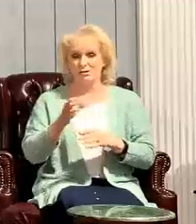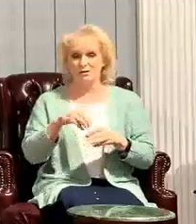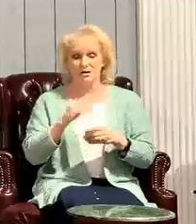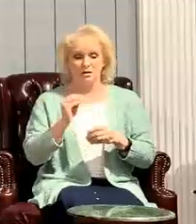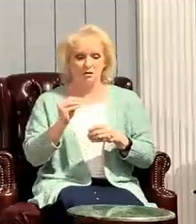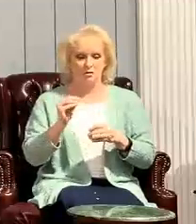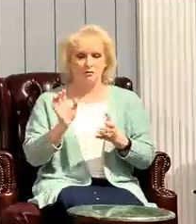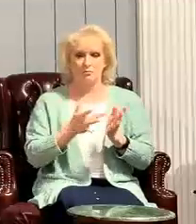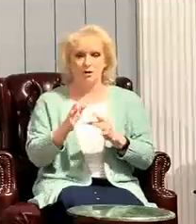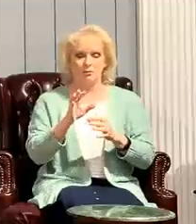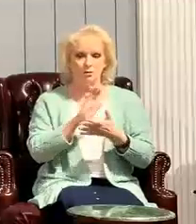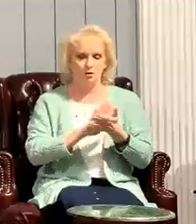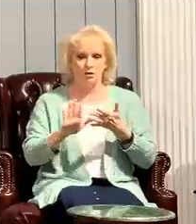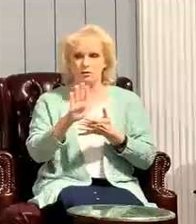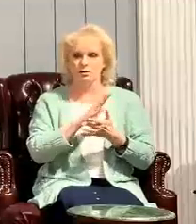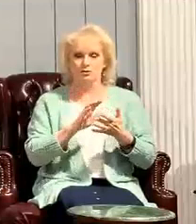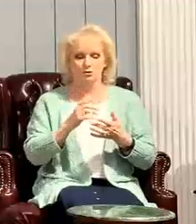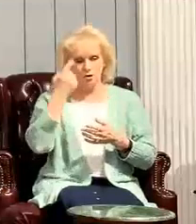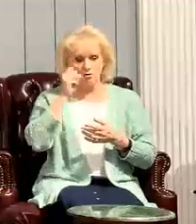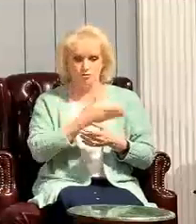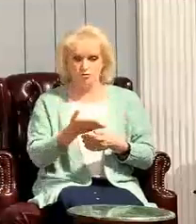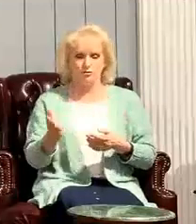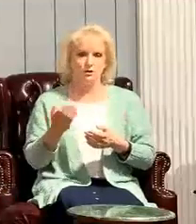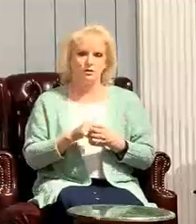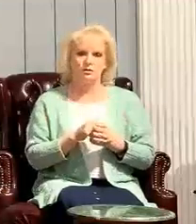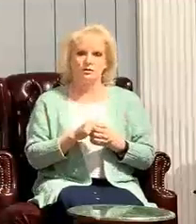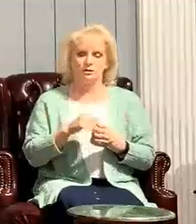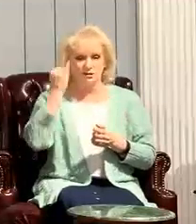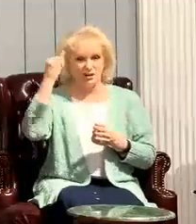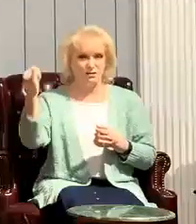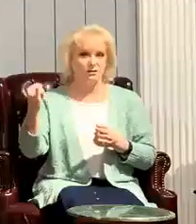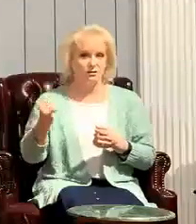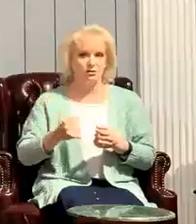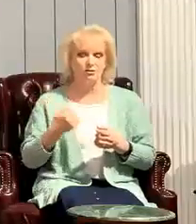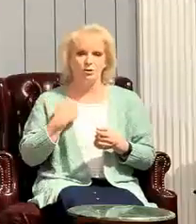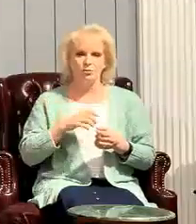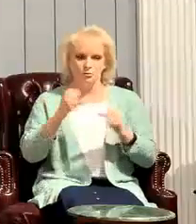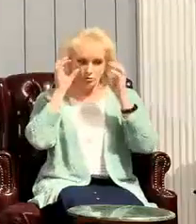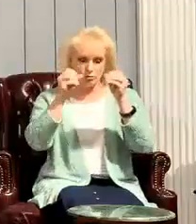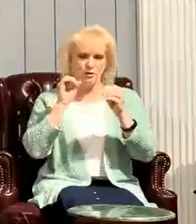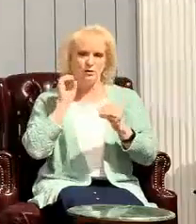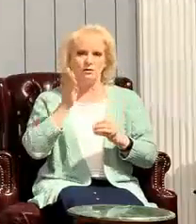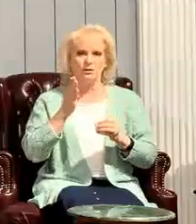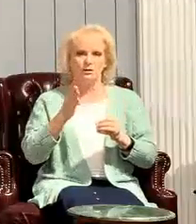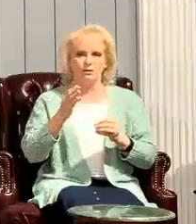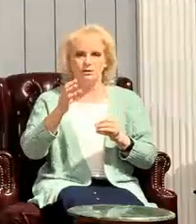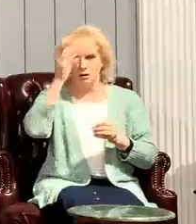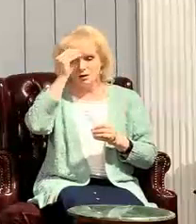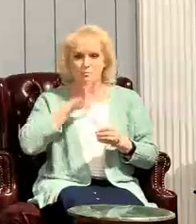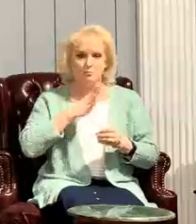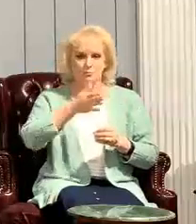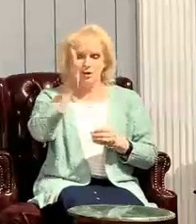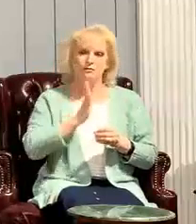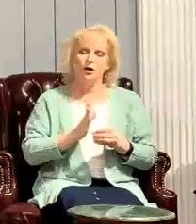Out of Bible college for those things back in those days. Because the idea was, is we were trained to be men of God.